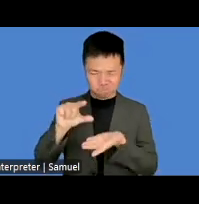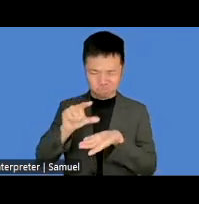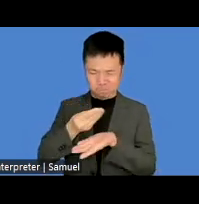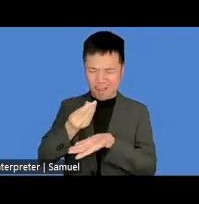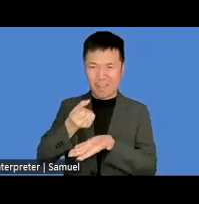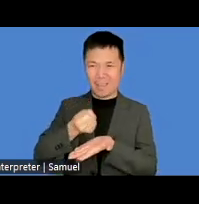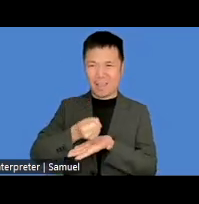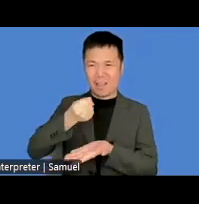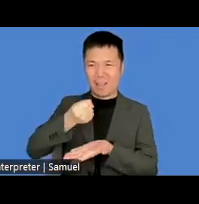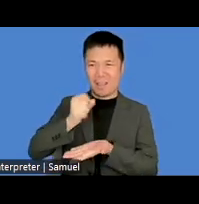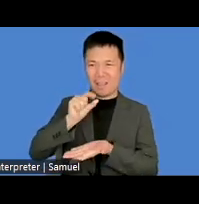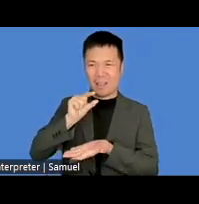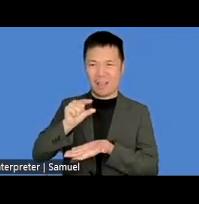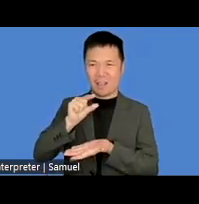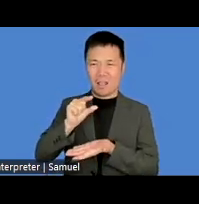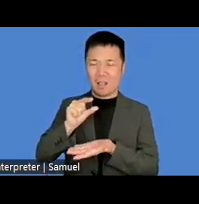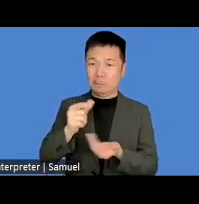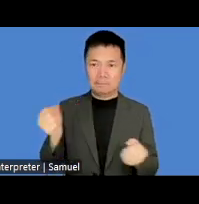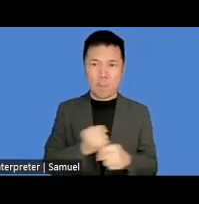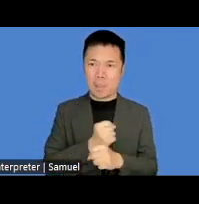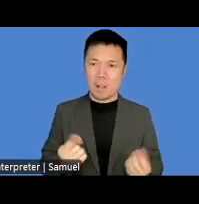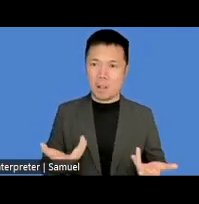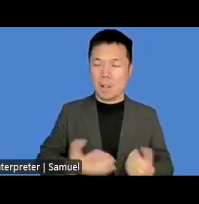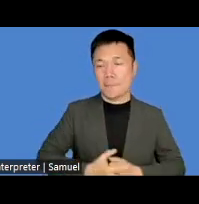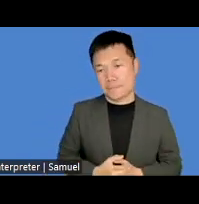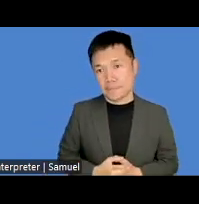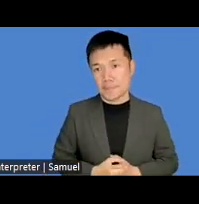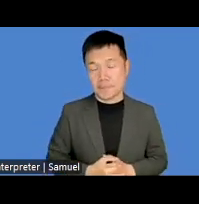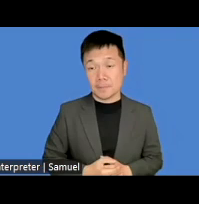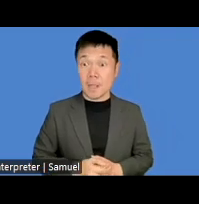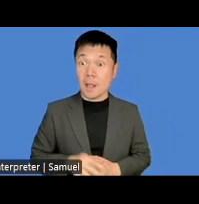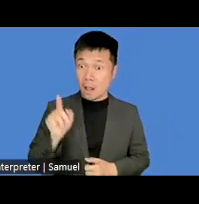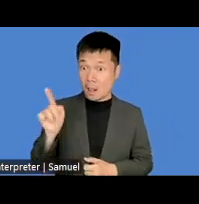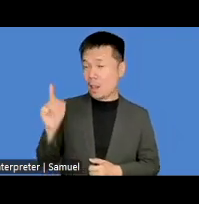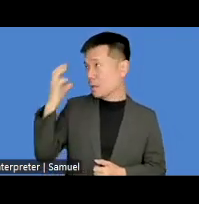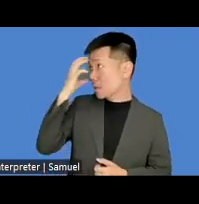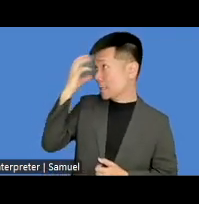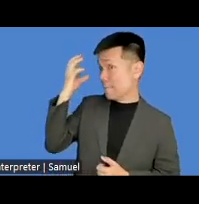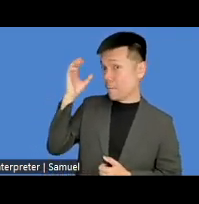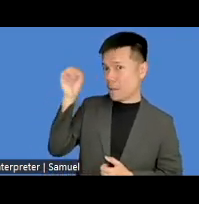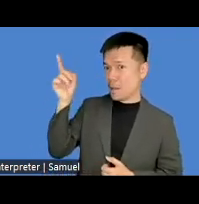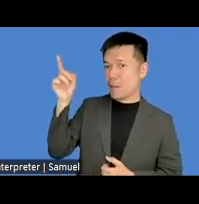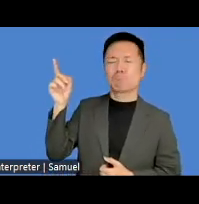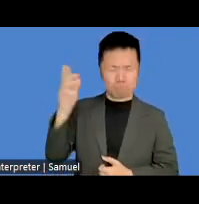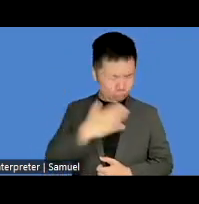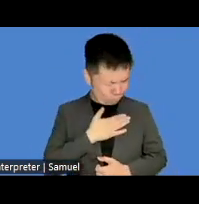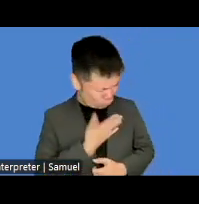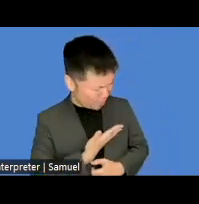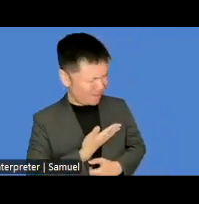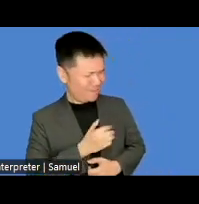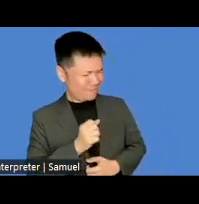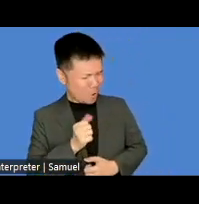with albinism. And also by, on the side of the government, it has political will, but it is slow.